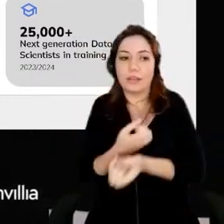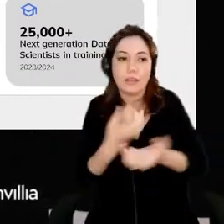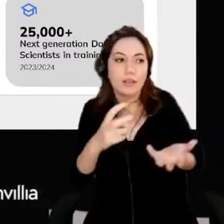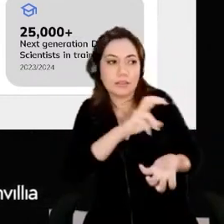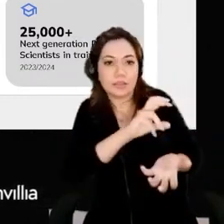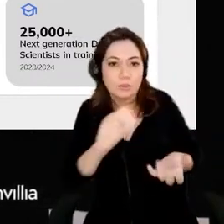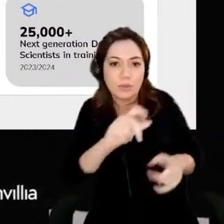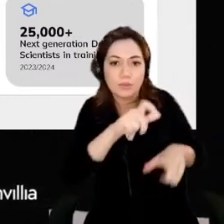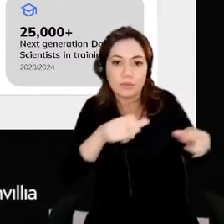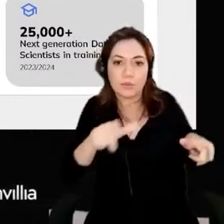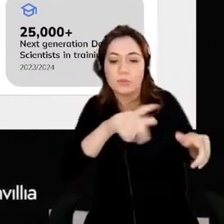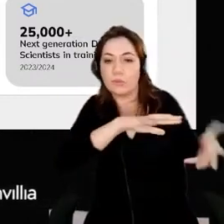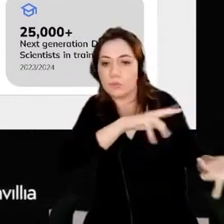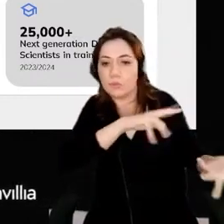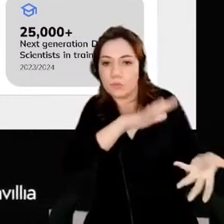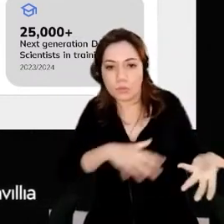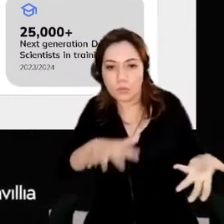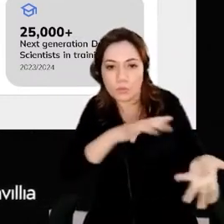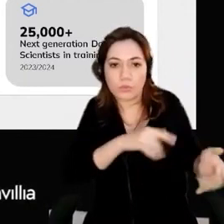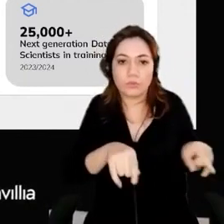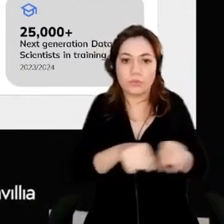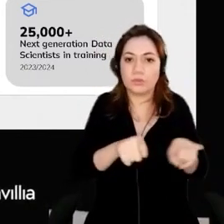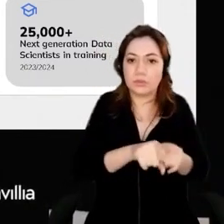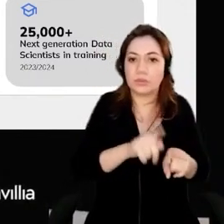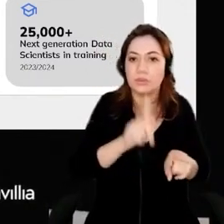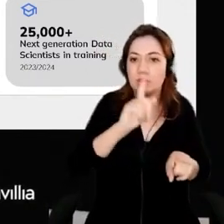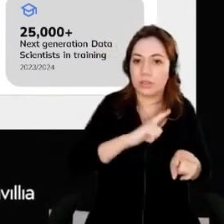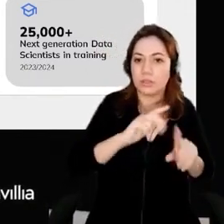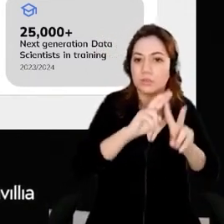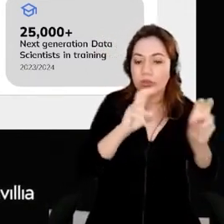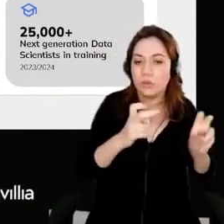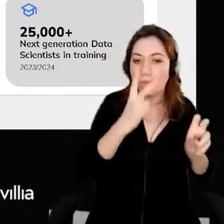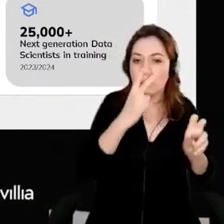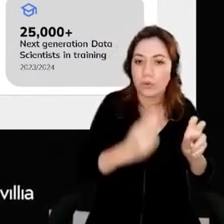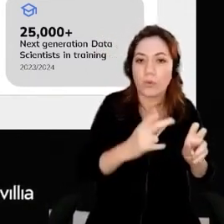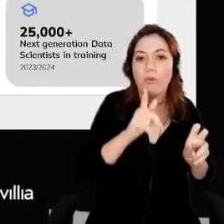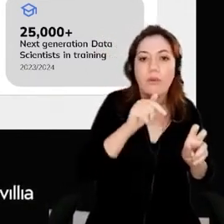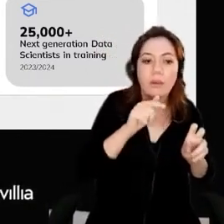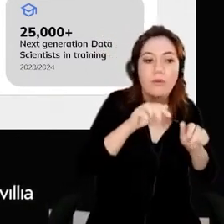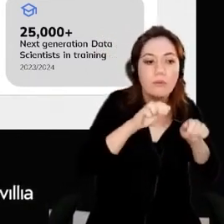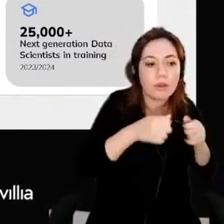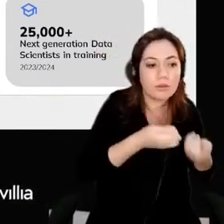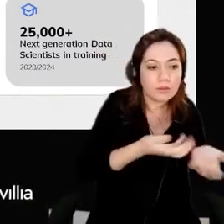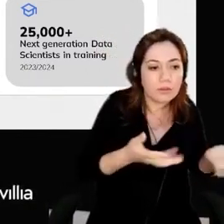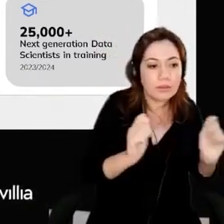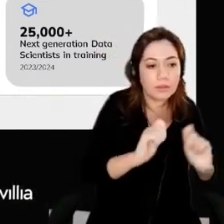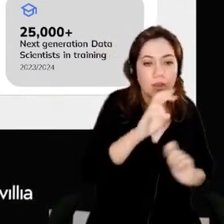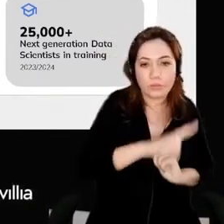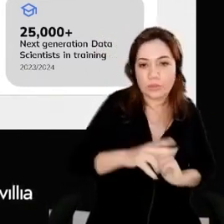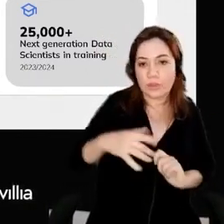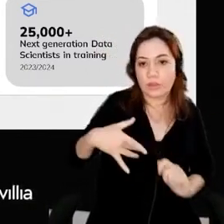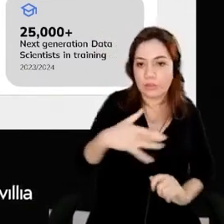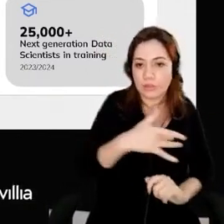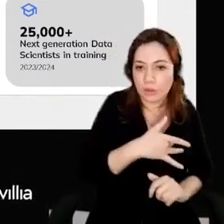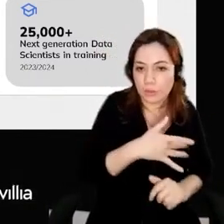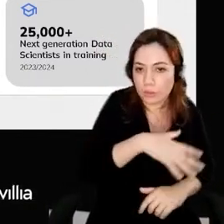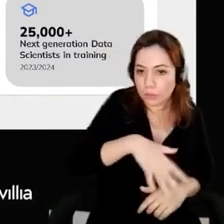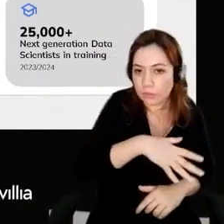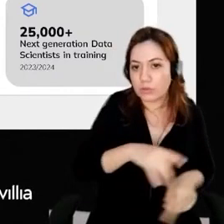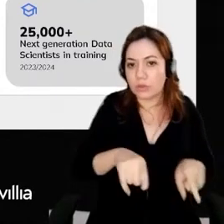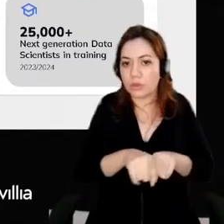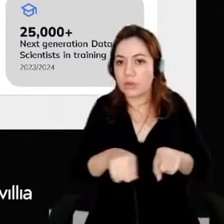to healthcare to insurance. And you can see there, some of the clients that we've done work